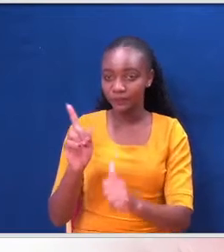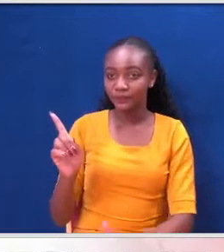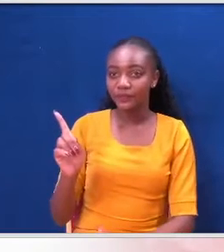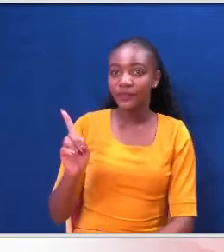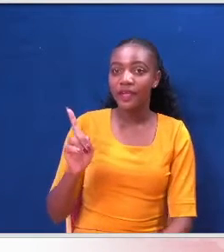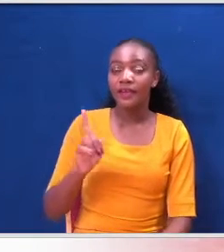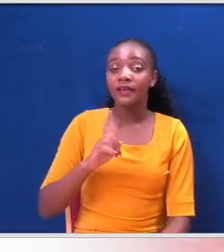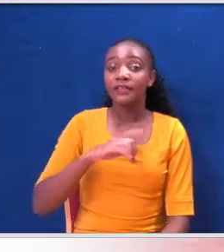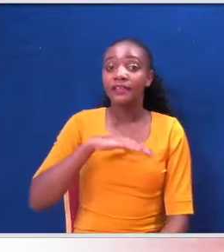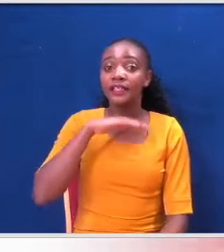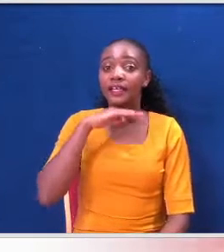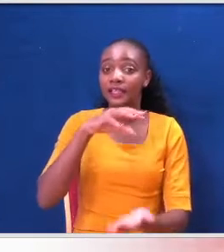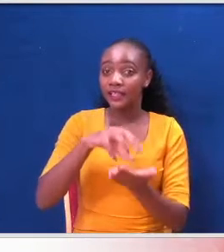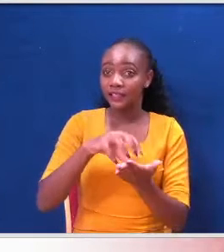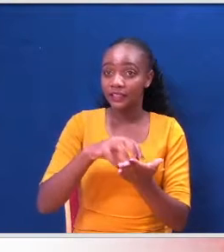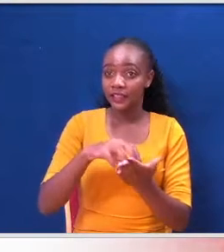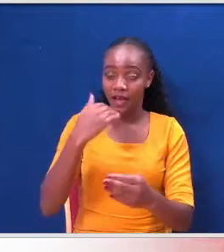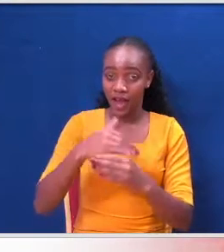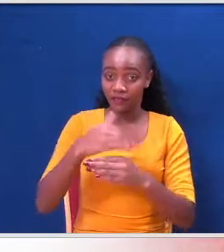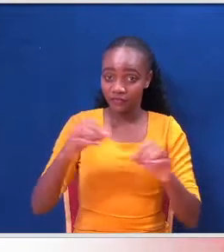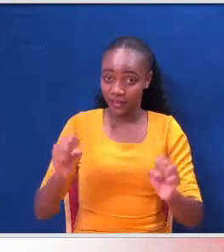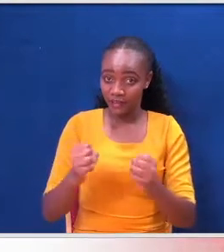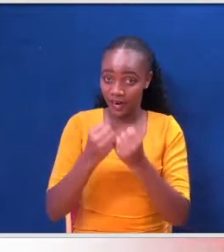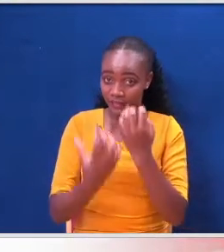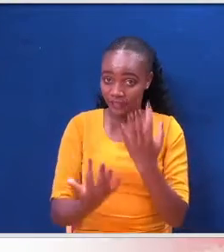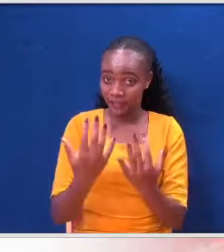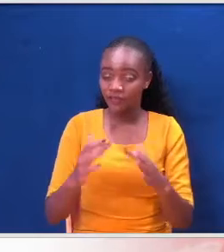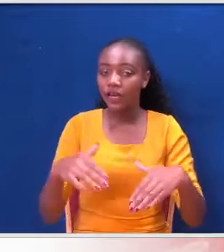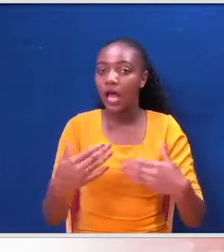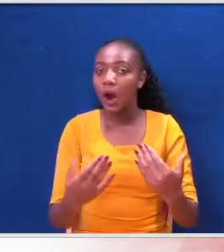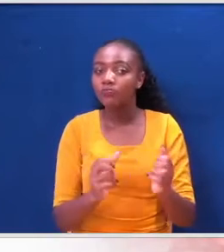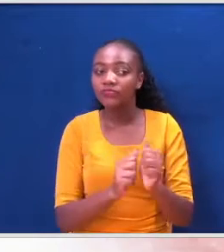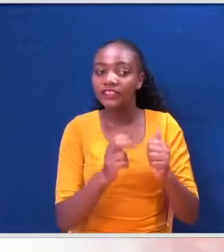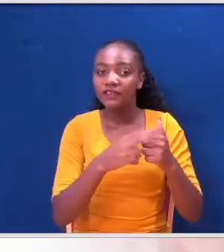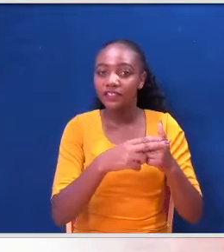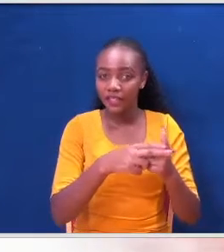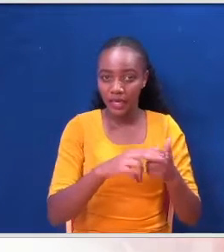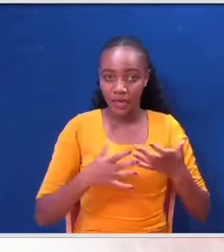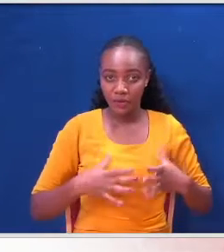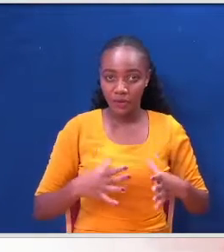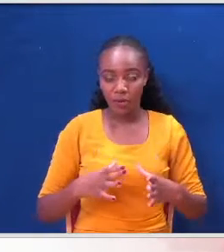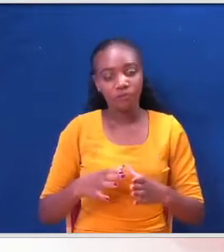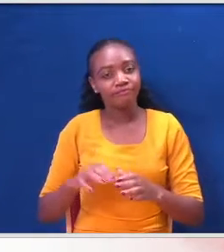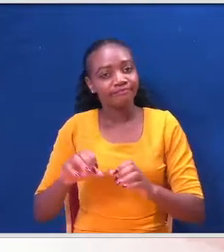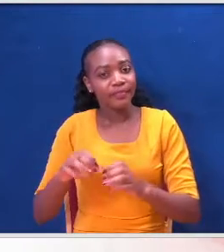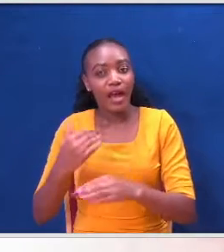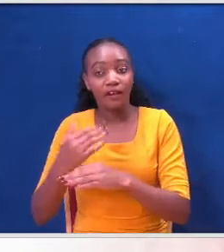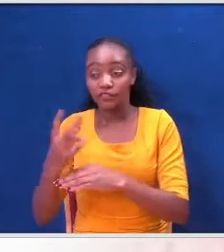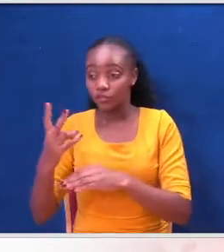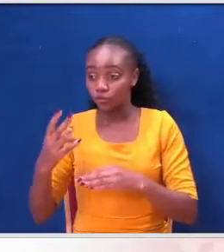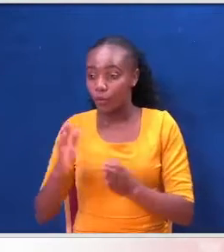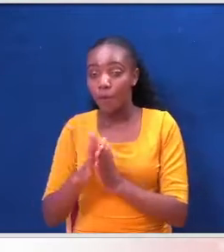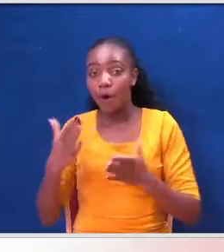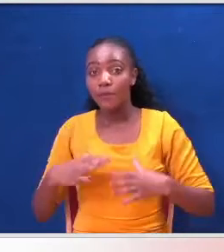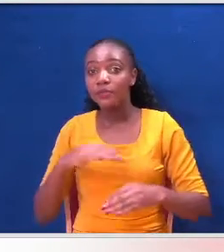and the death toll from the Siaya tanker tragedy is now at 17. This is after two more people succumbed to injuries at the